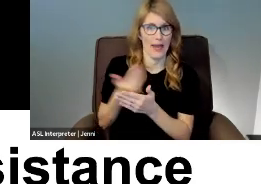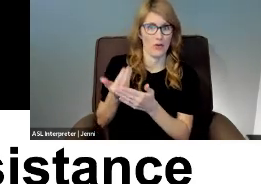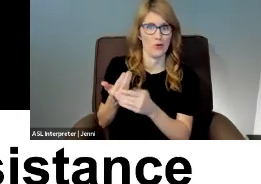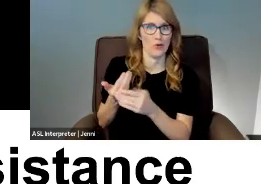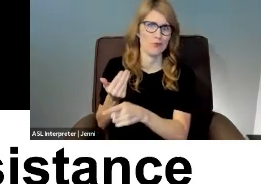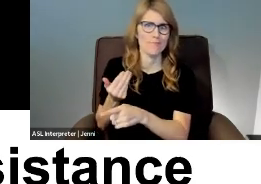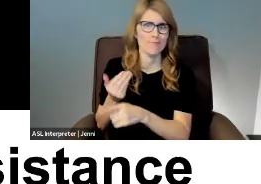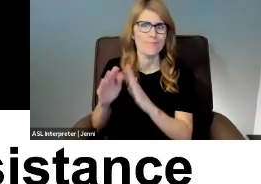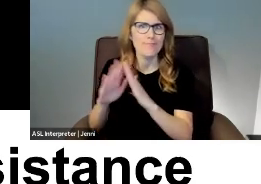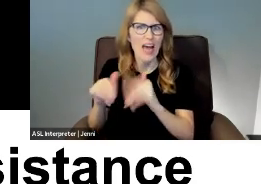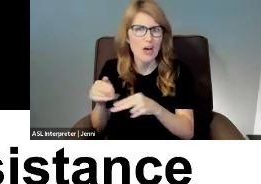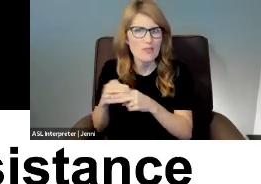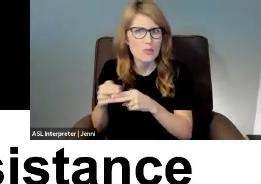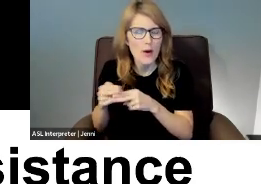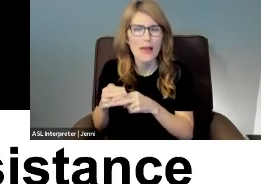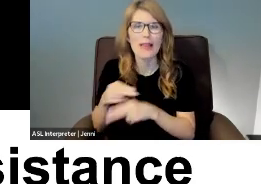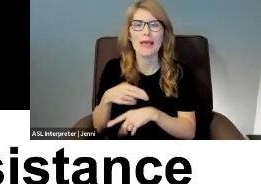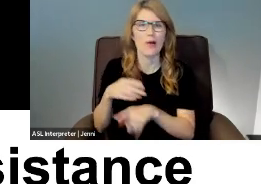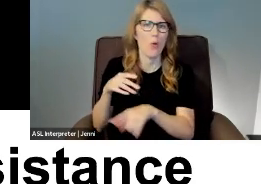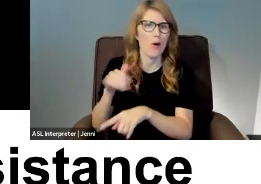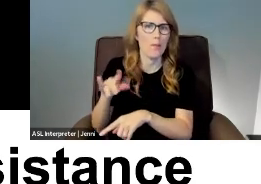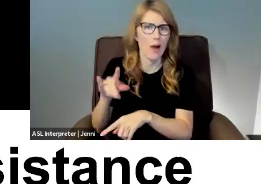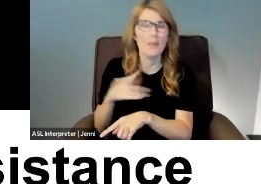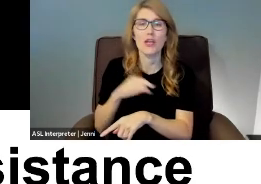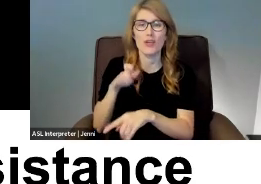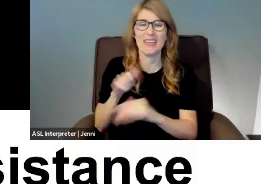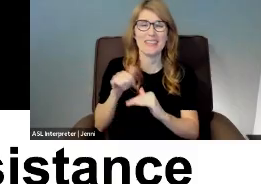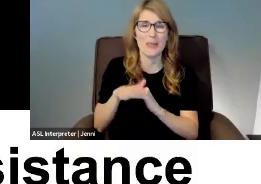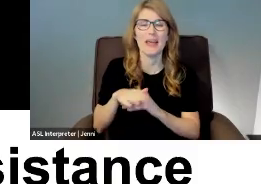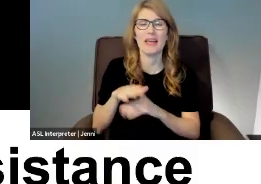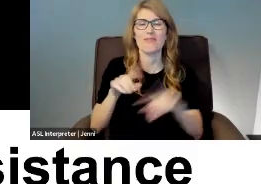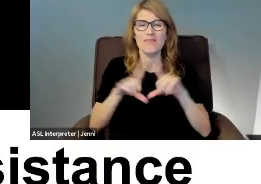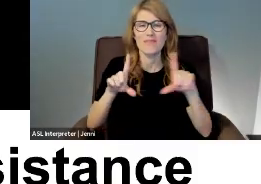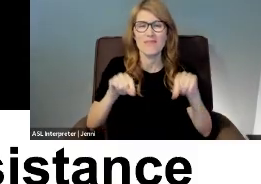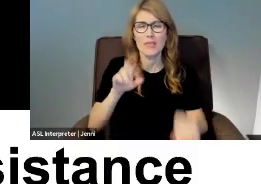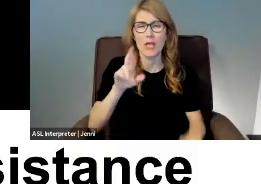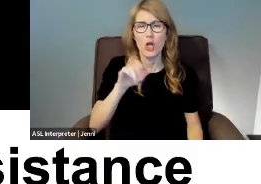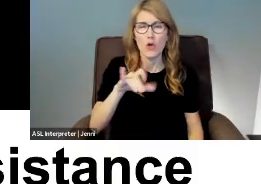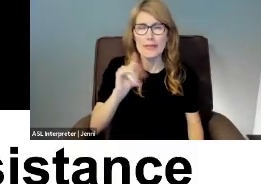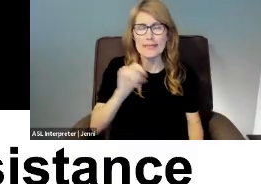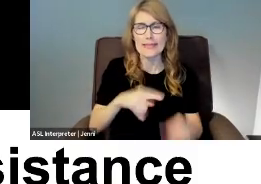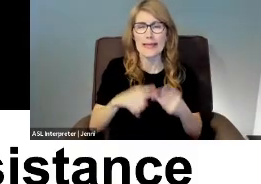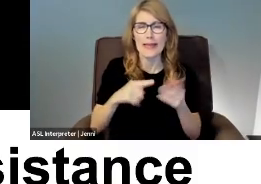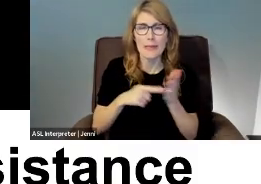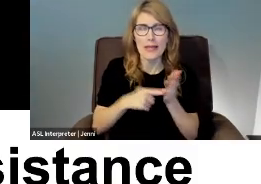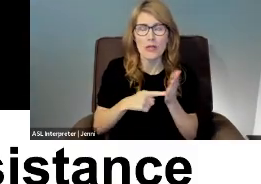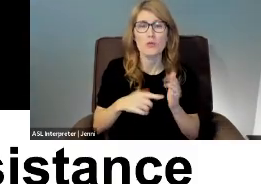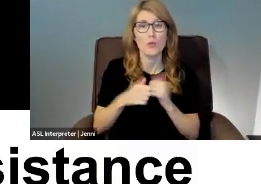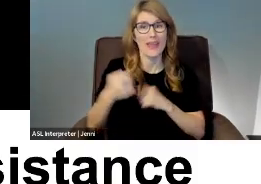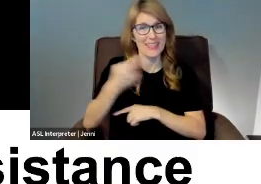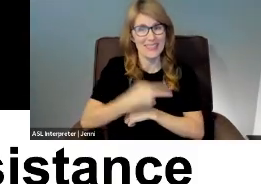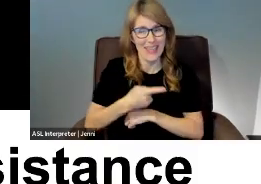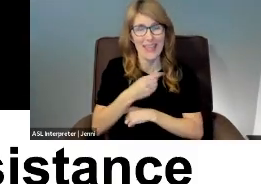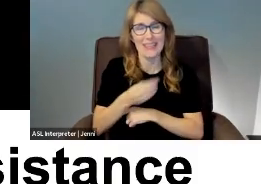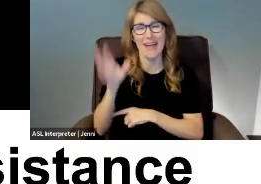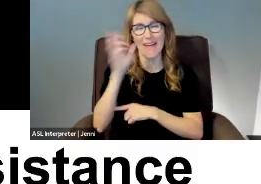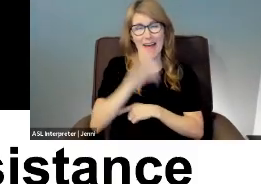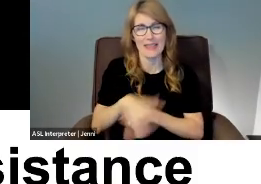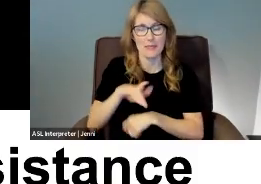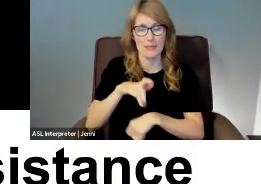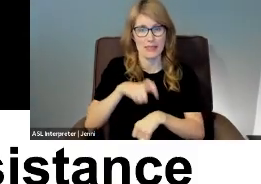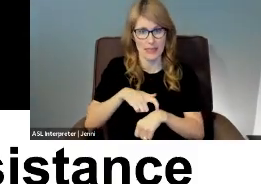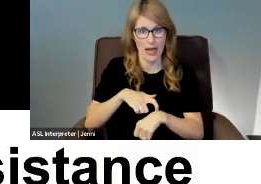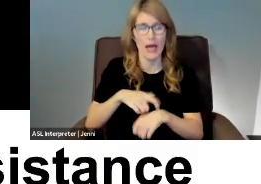to submit receipts, bills, or estimates with dates and estimated times when storage unit may